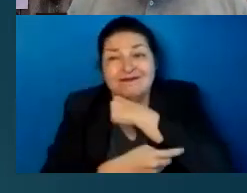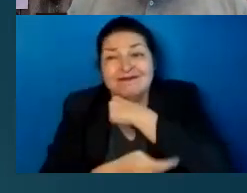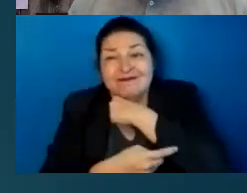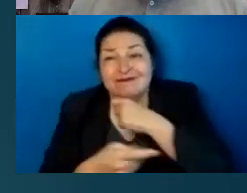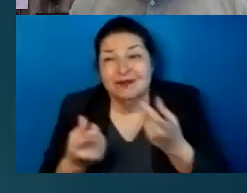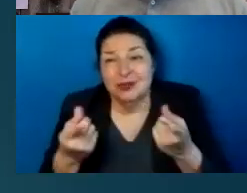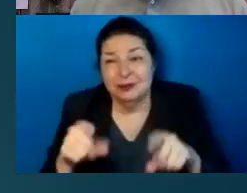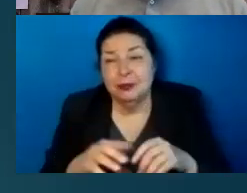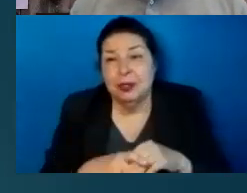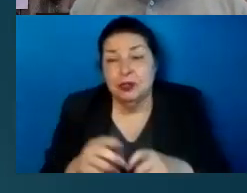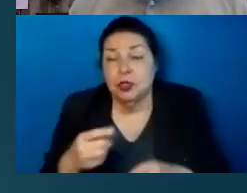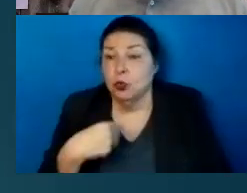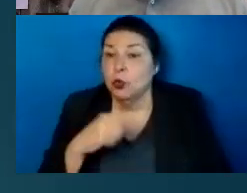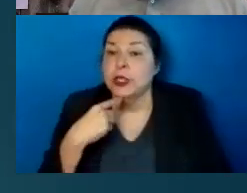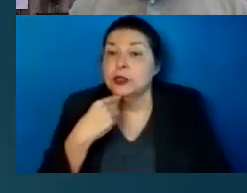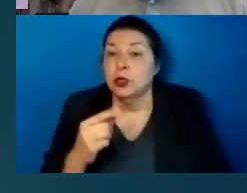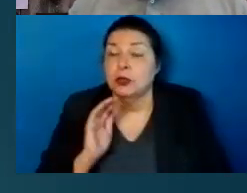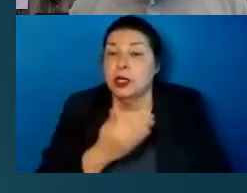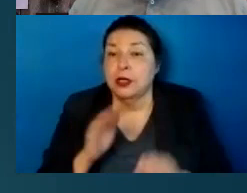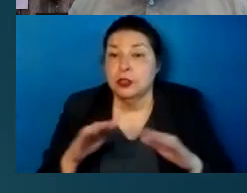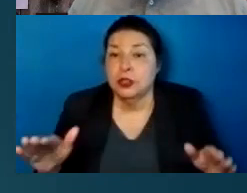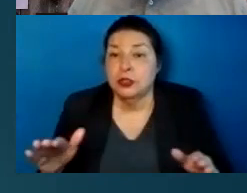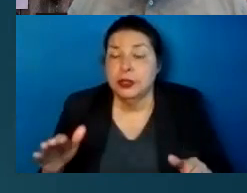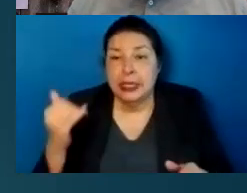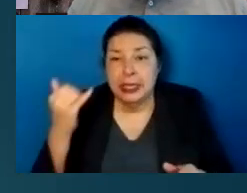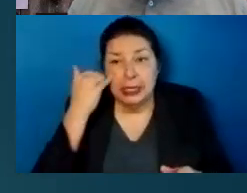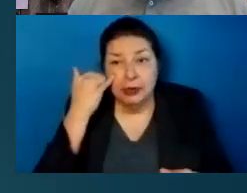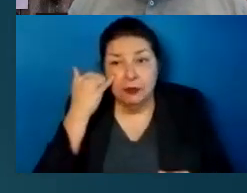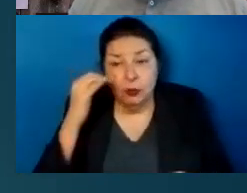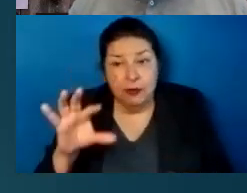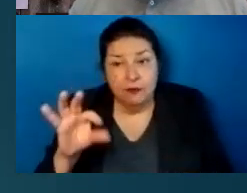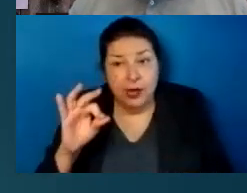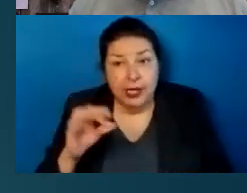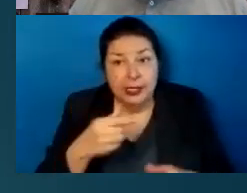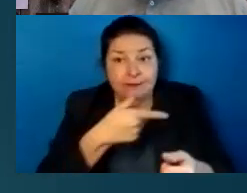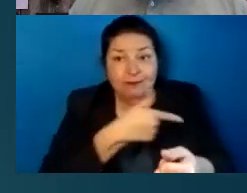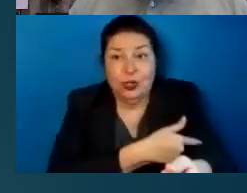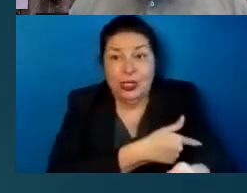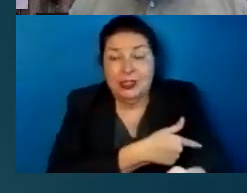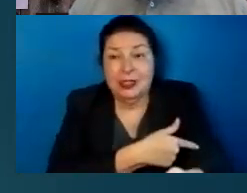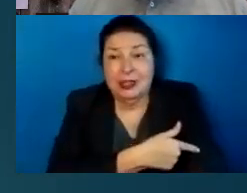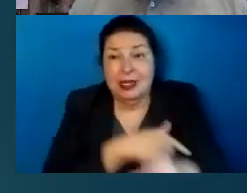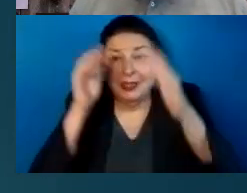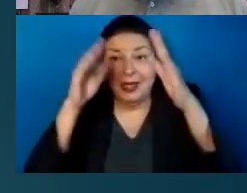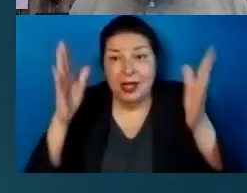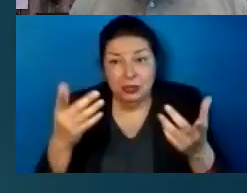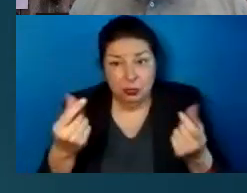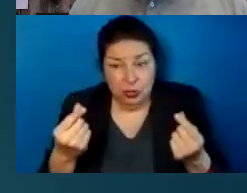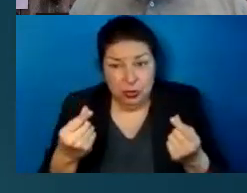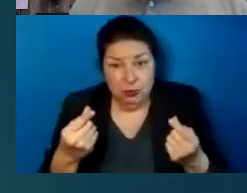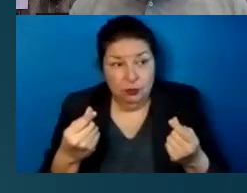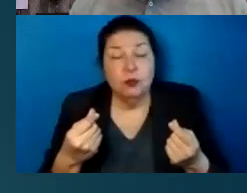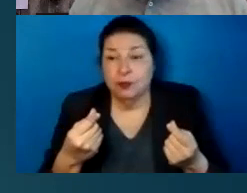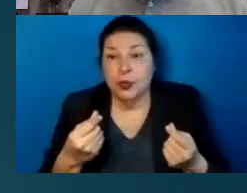We told our kids basically, if we find drugs in the house, we will turn you over to